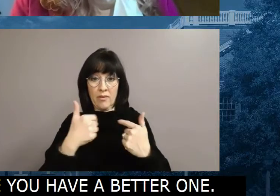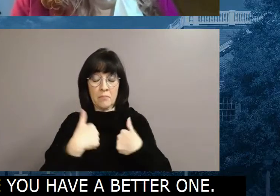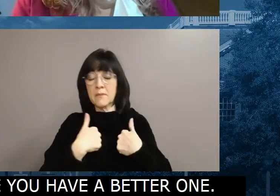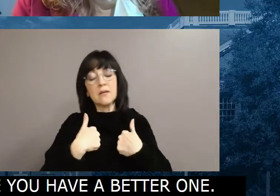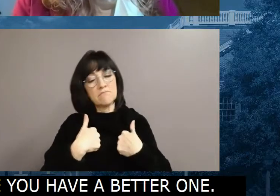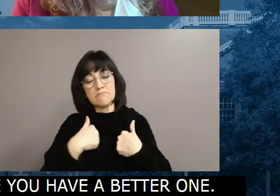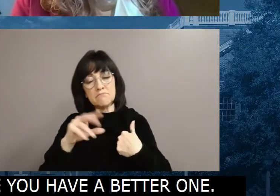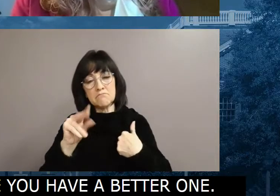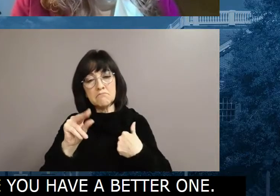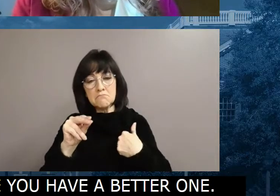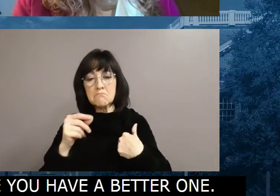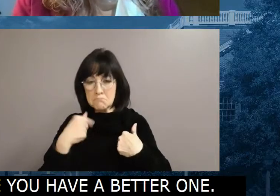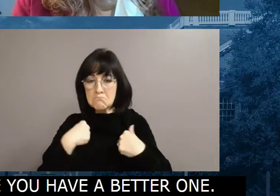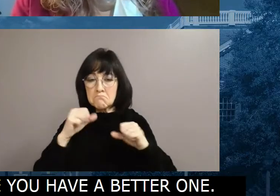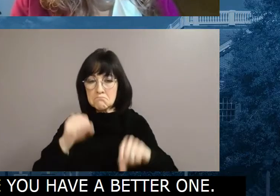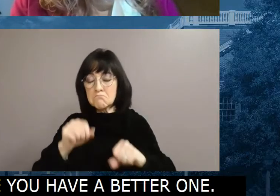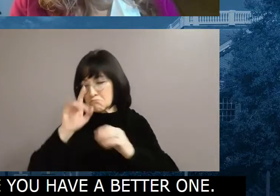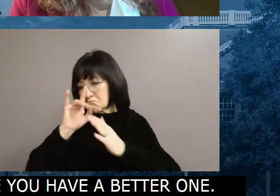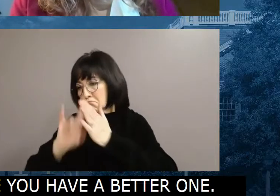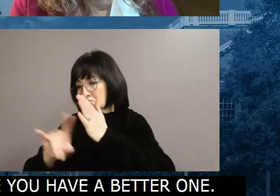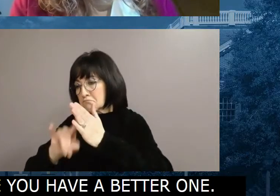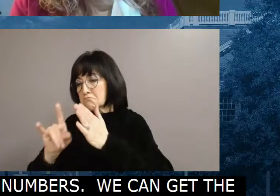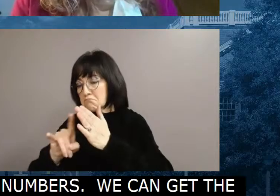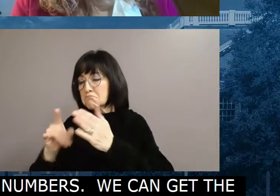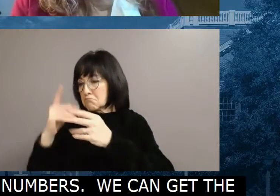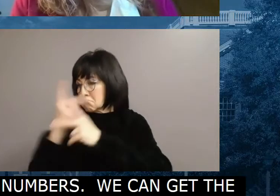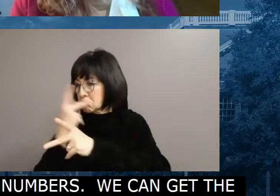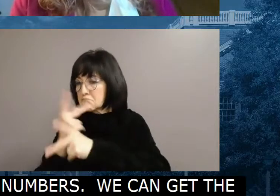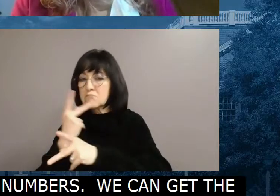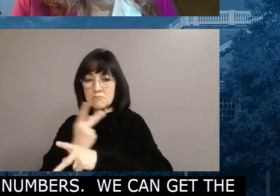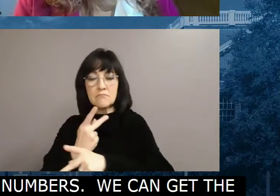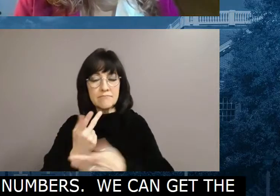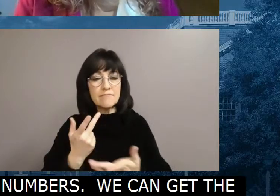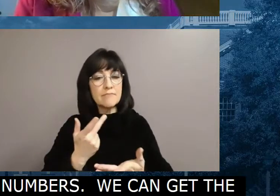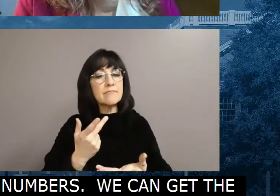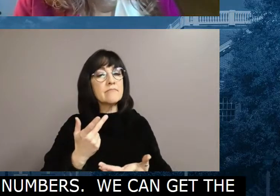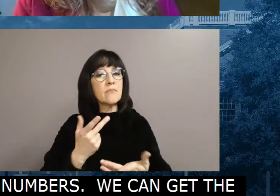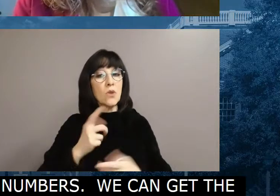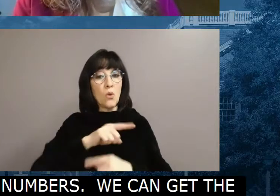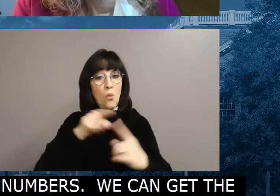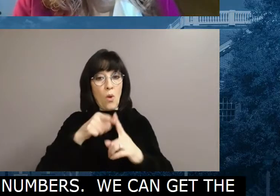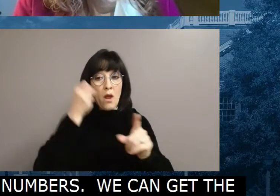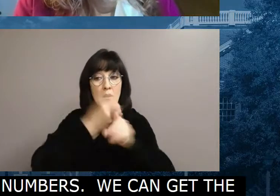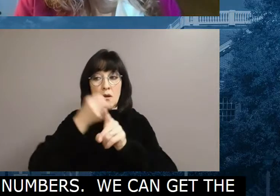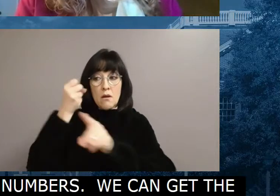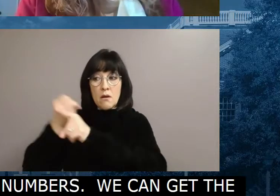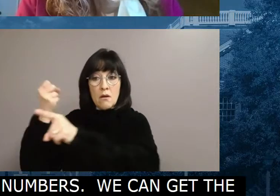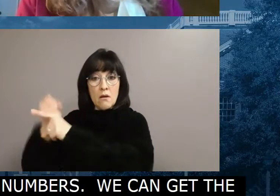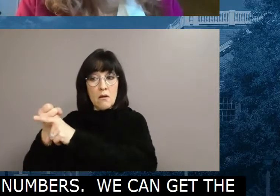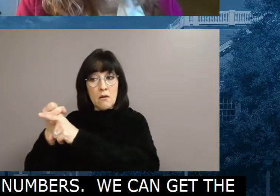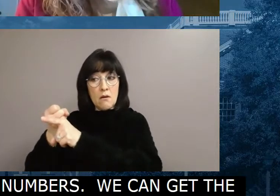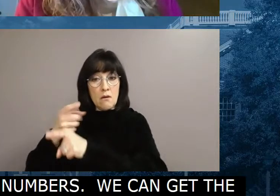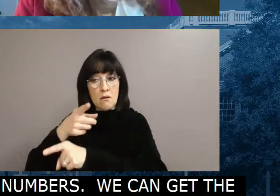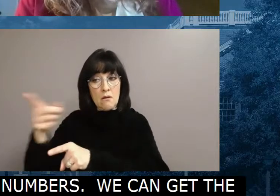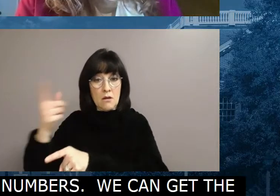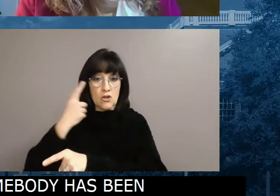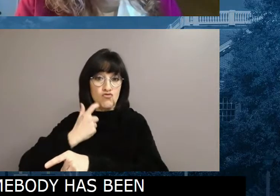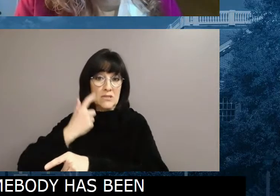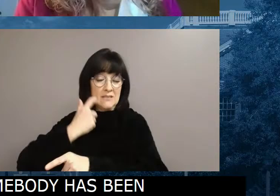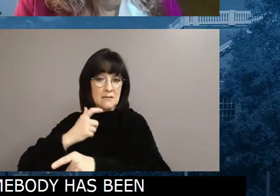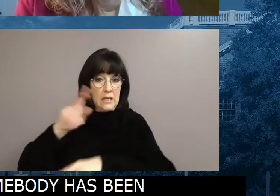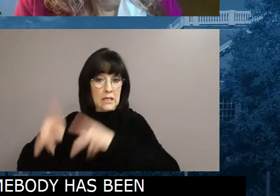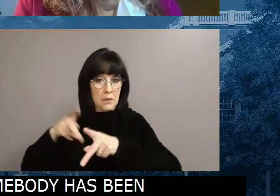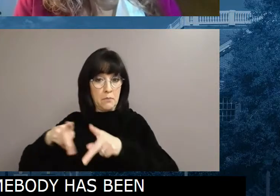been vaccinated, when they were vaccinated, did they get 1 dose, 2 dose? So were they fully vaccinated? And we've had many